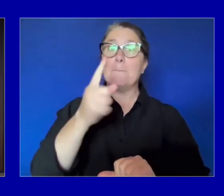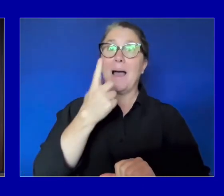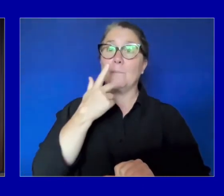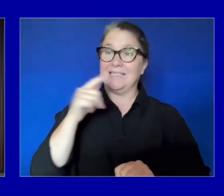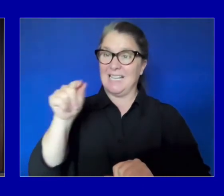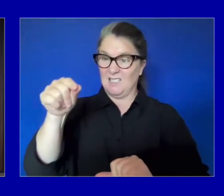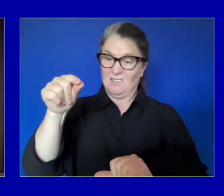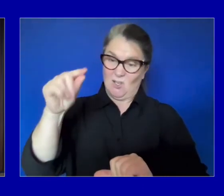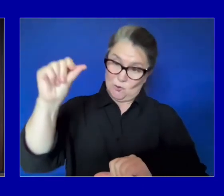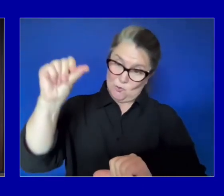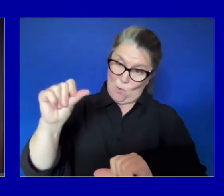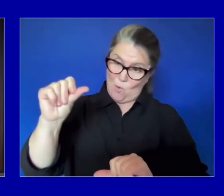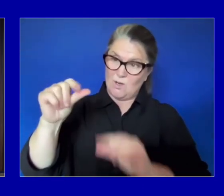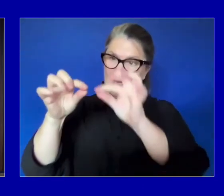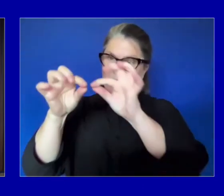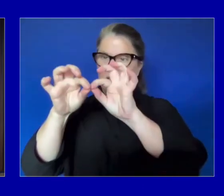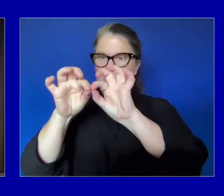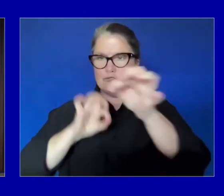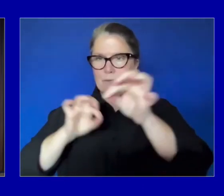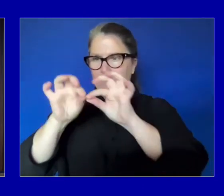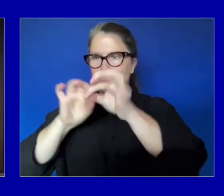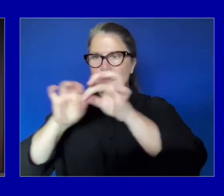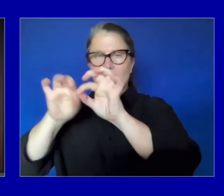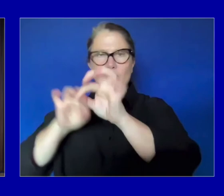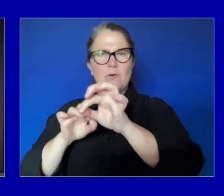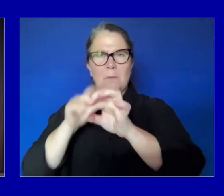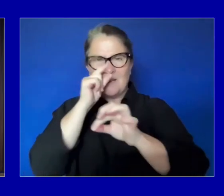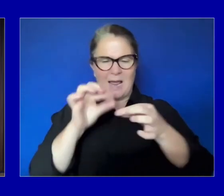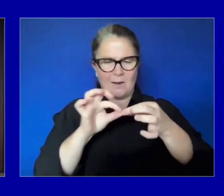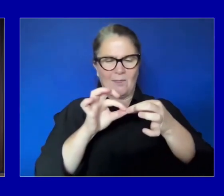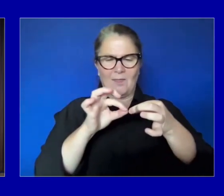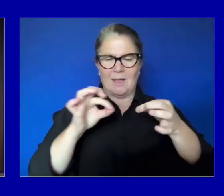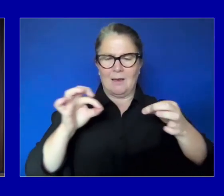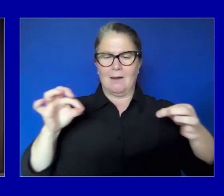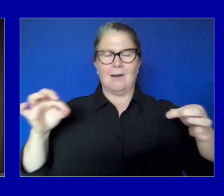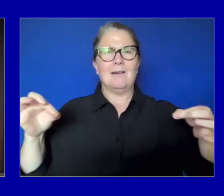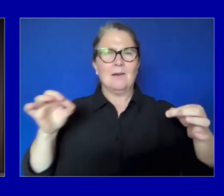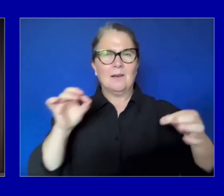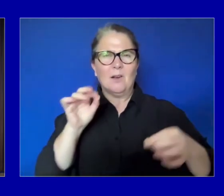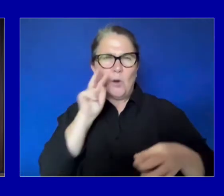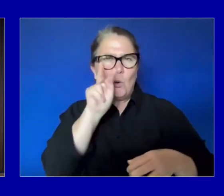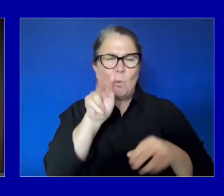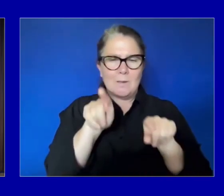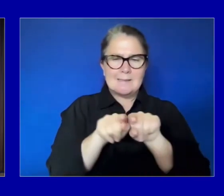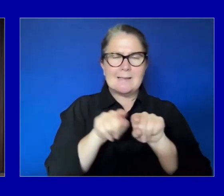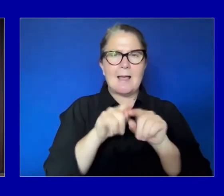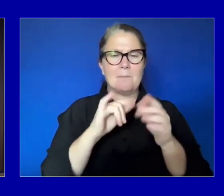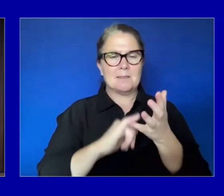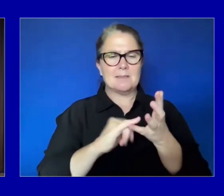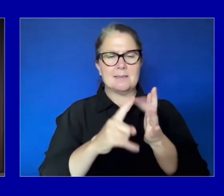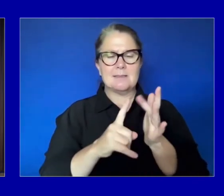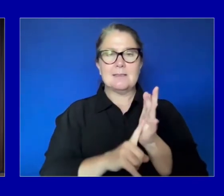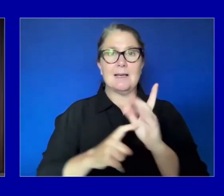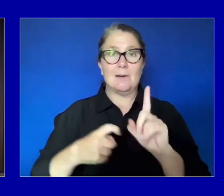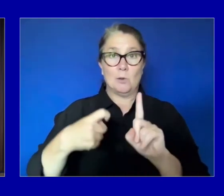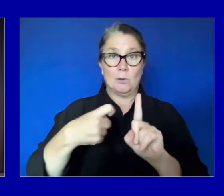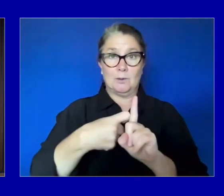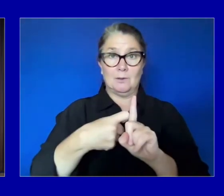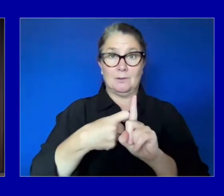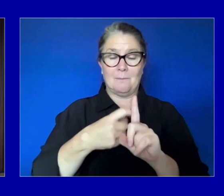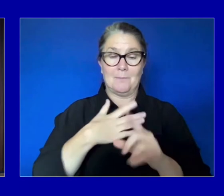um, I've just learned last year that my great grandfather from my English side, um, he was Welsh and he was a basket